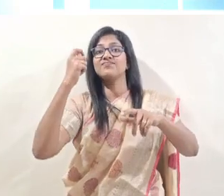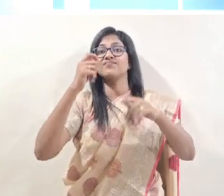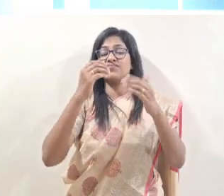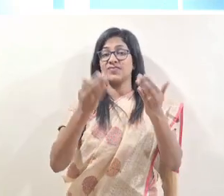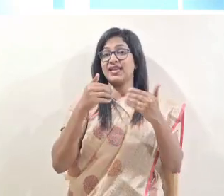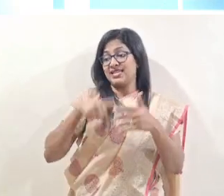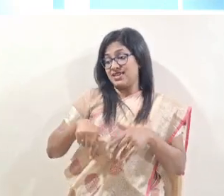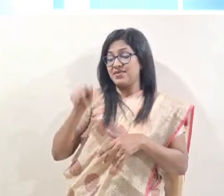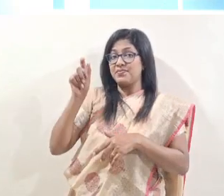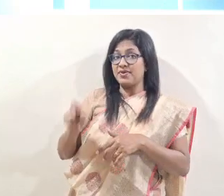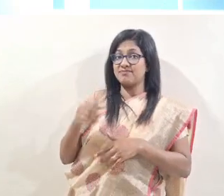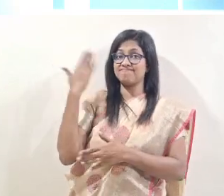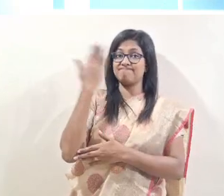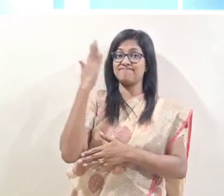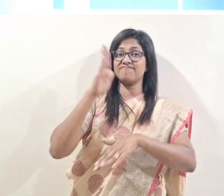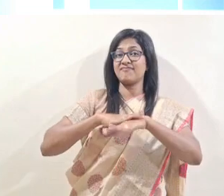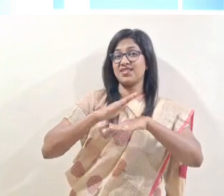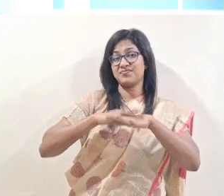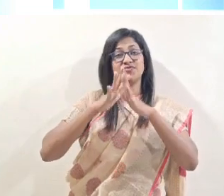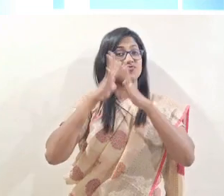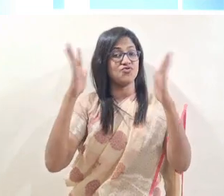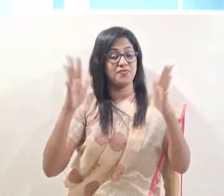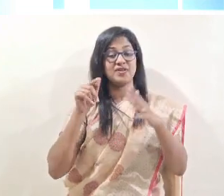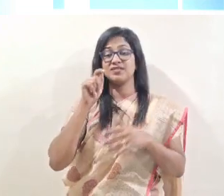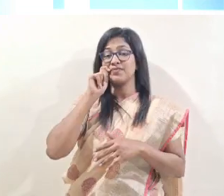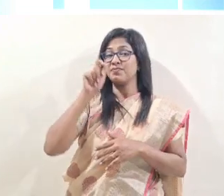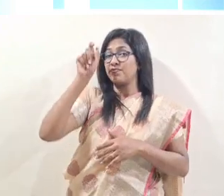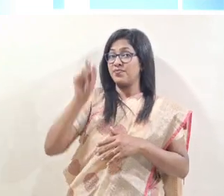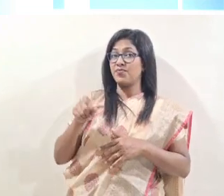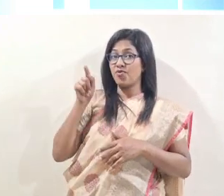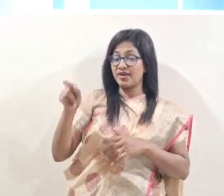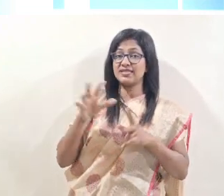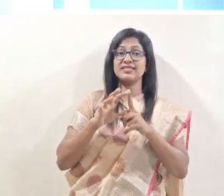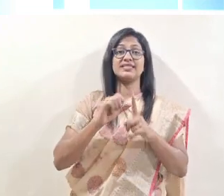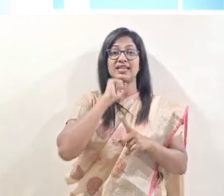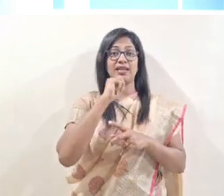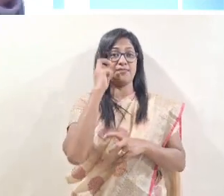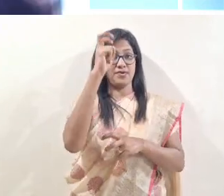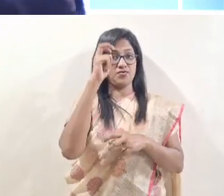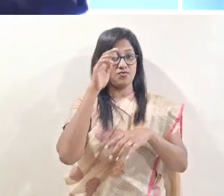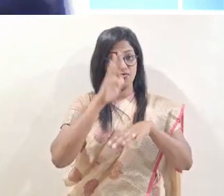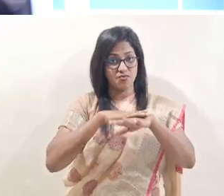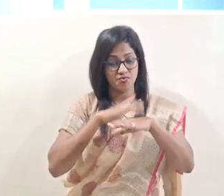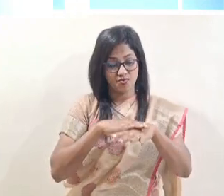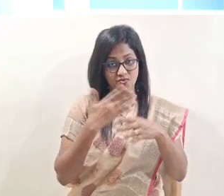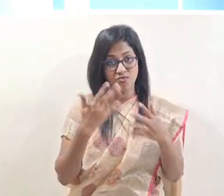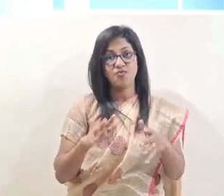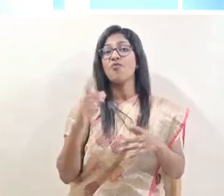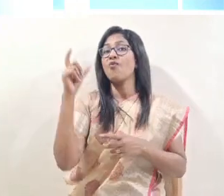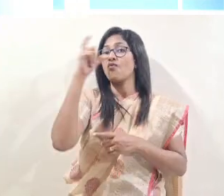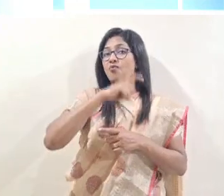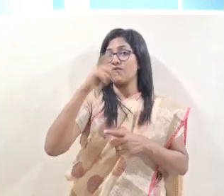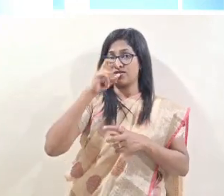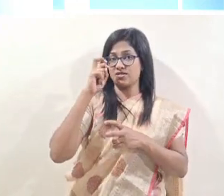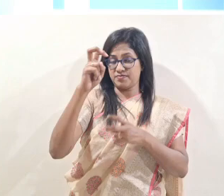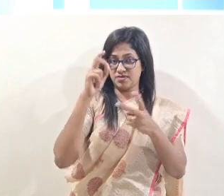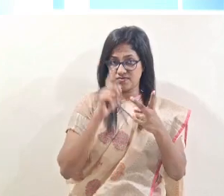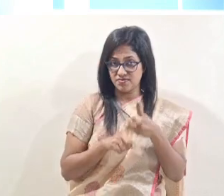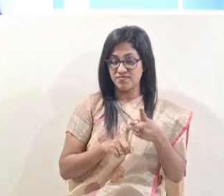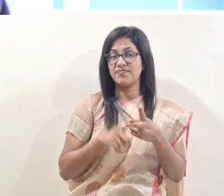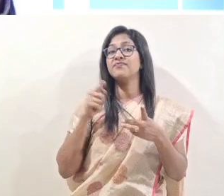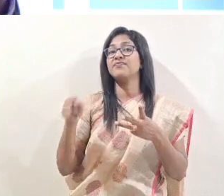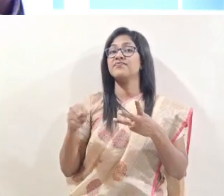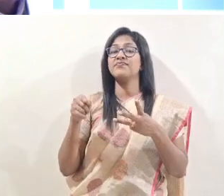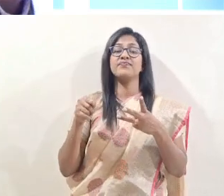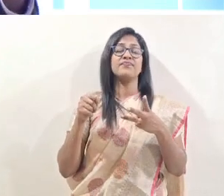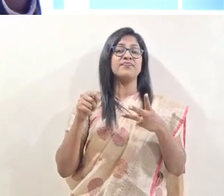experienced speaker for this. He has been on Delhi Metro. He's worked on Kochi Metro, he's